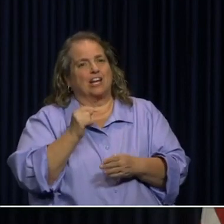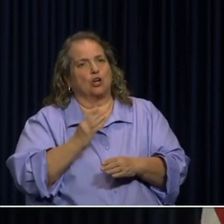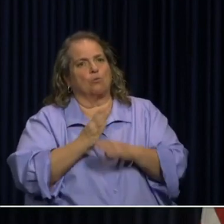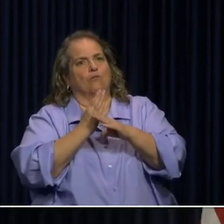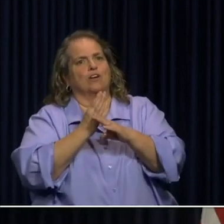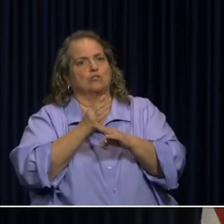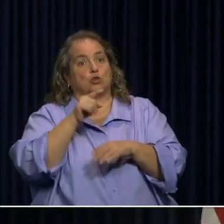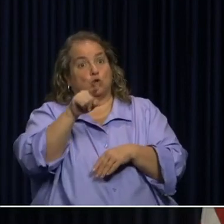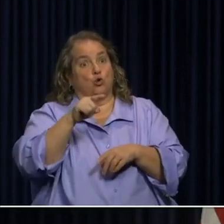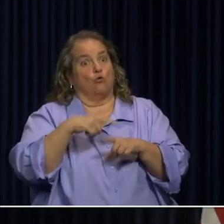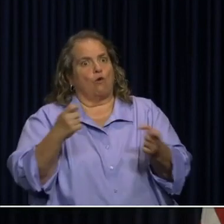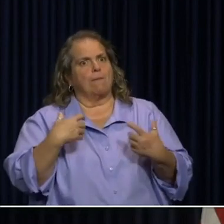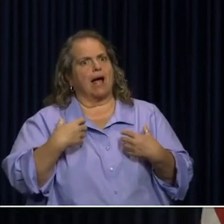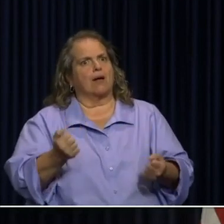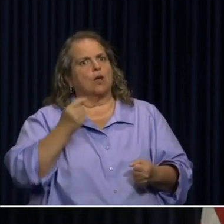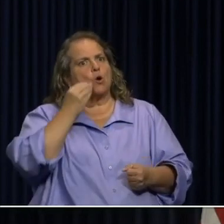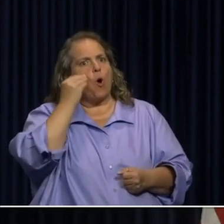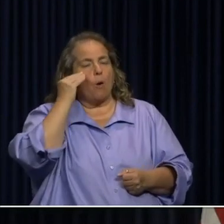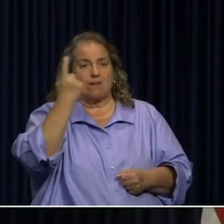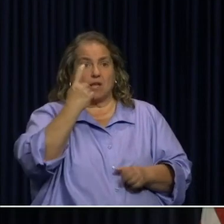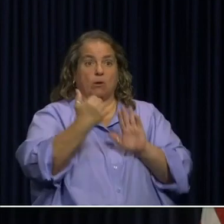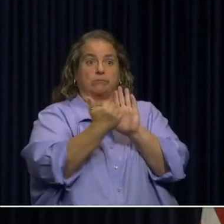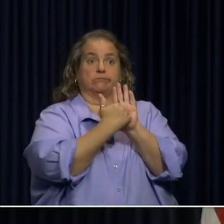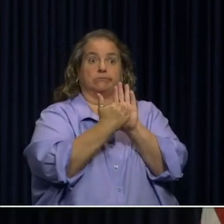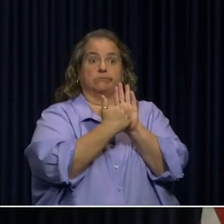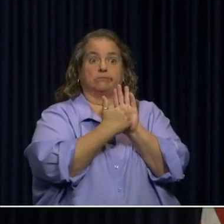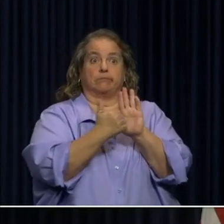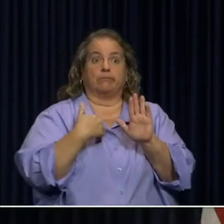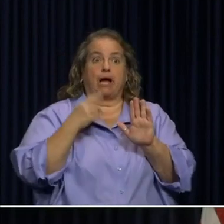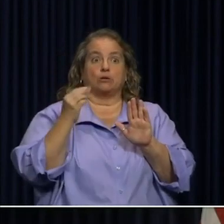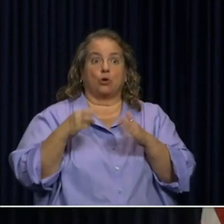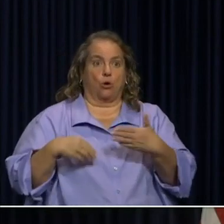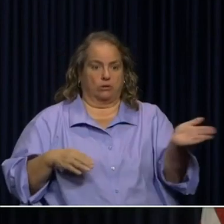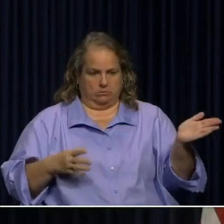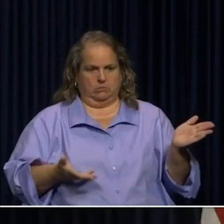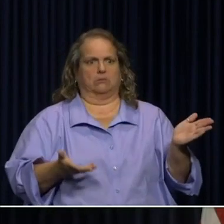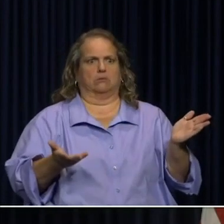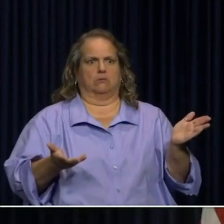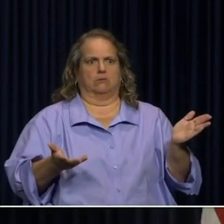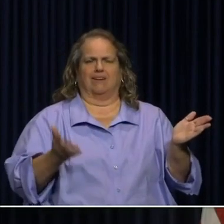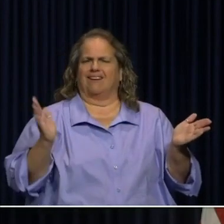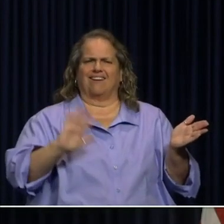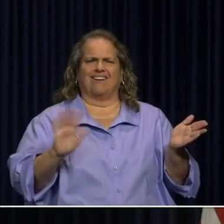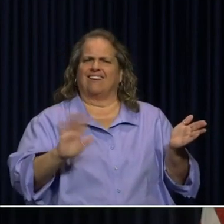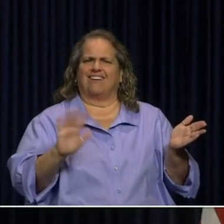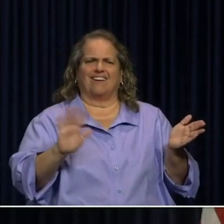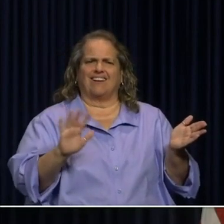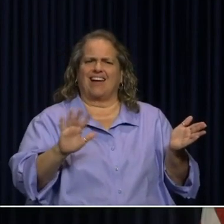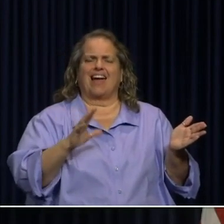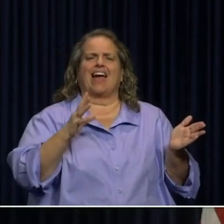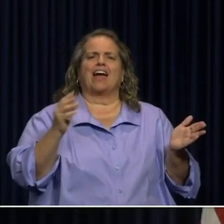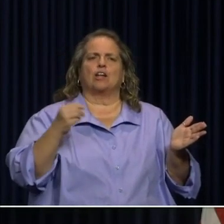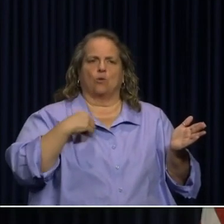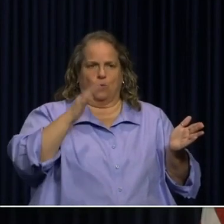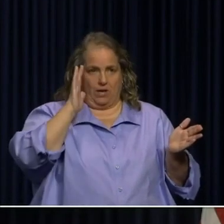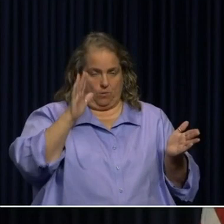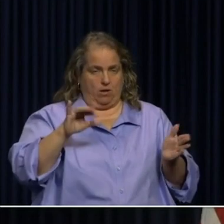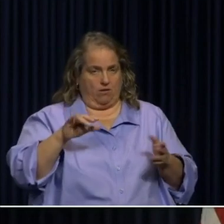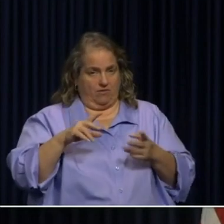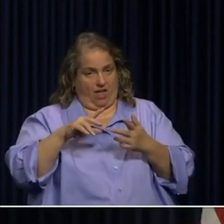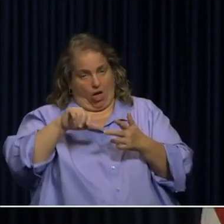from staying healthy at home if people are deploying honeybees everywhere. And then, as you said, we're doing a re-up of the pharmacy